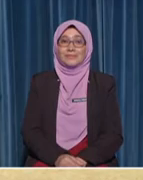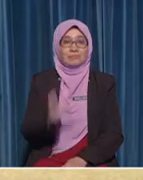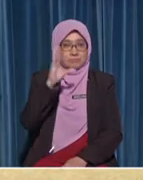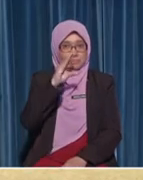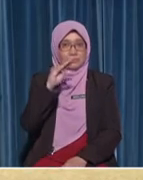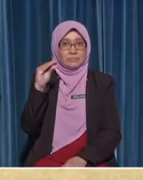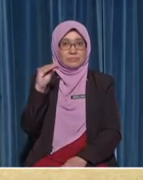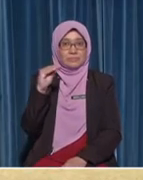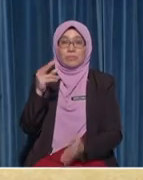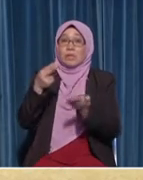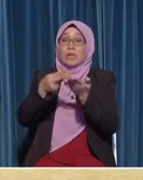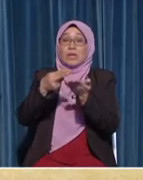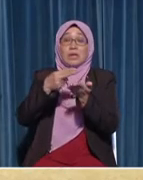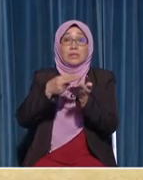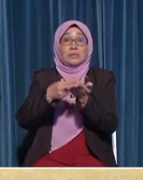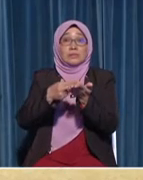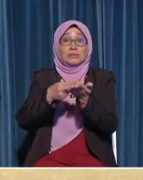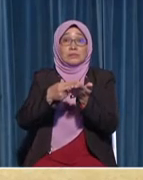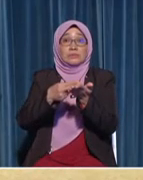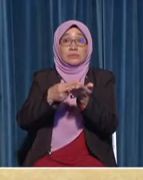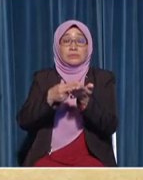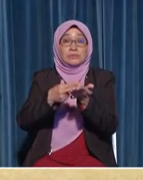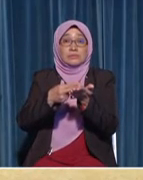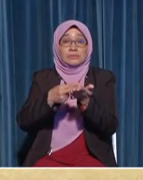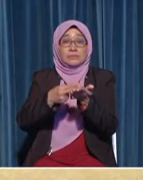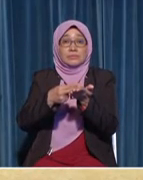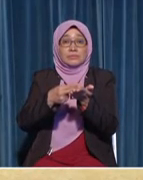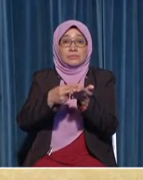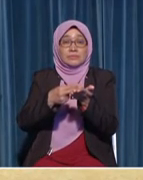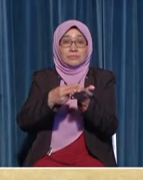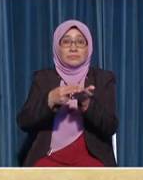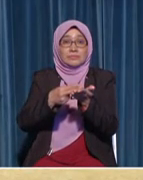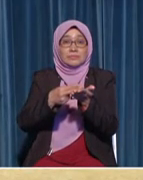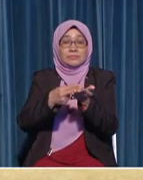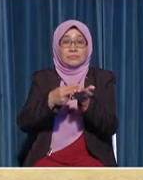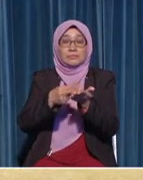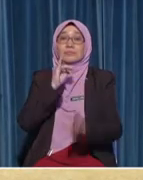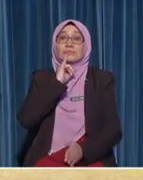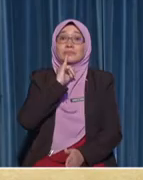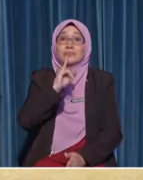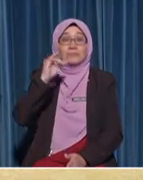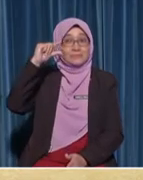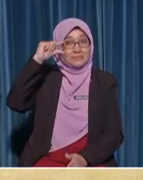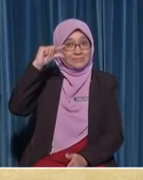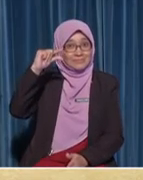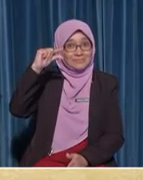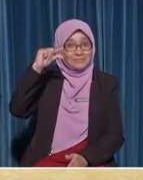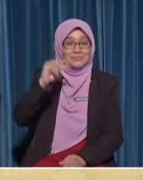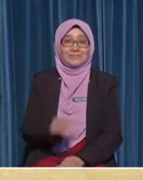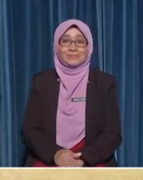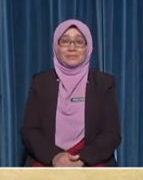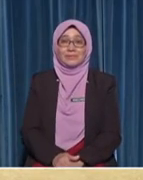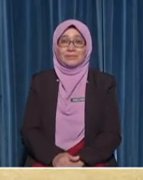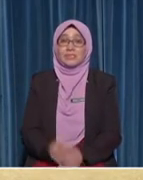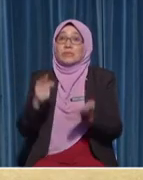And the unit stated on the weighing scale face is G.